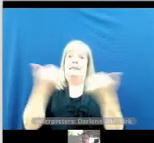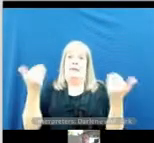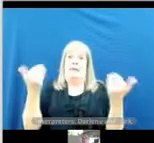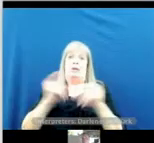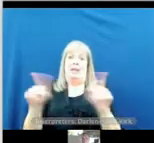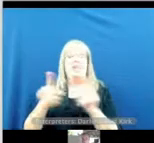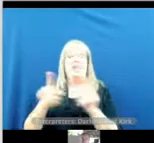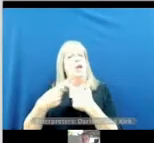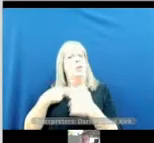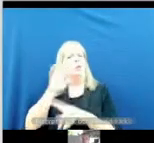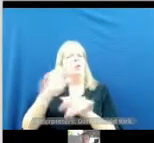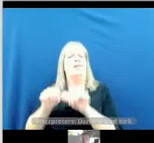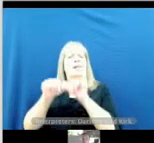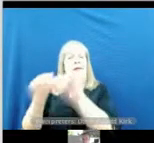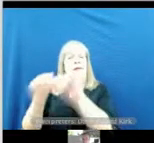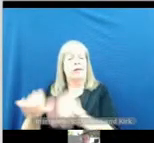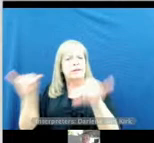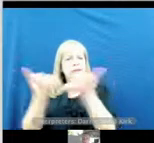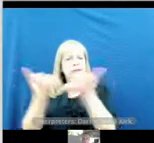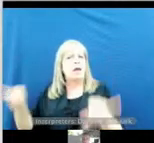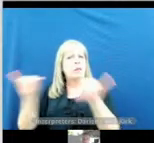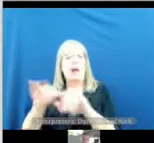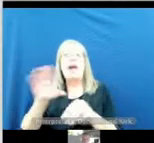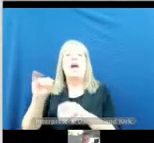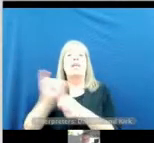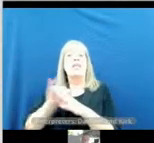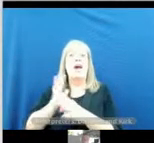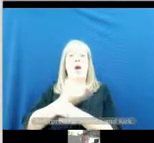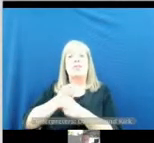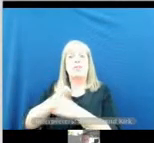our field will view this as.